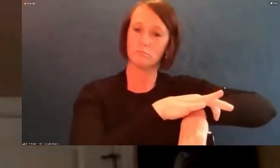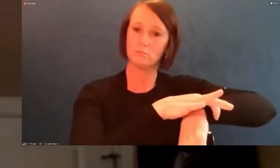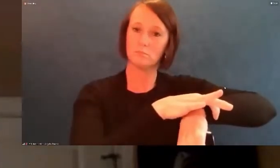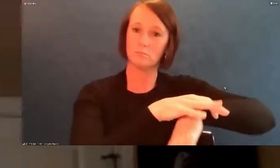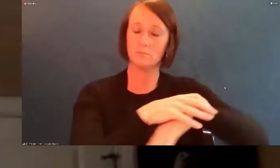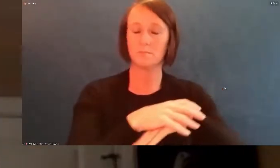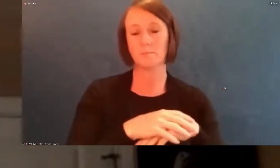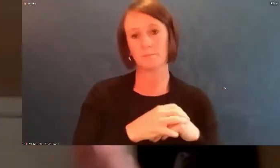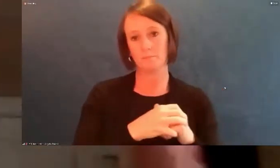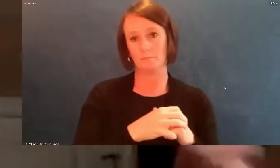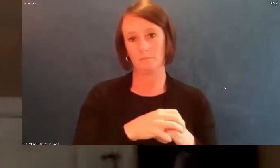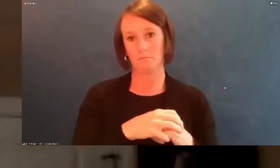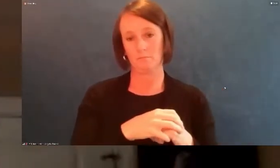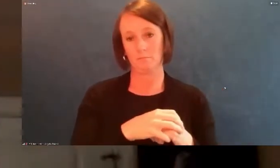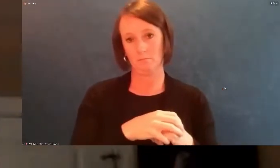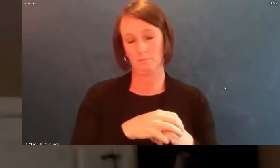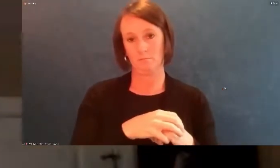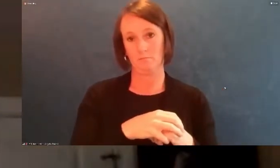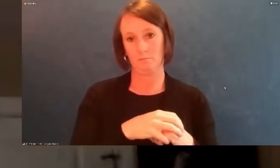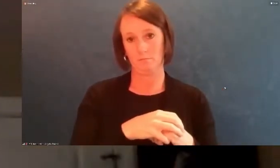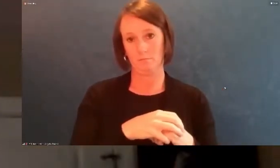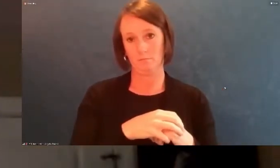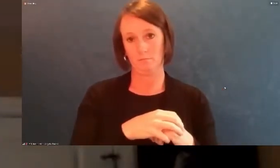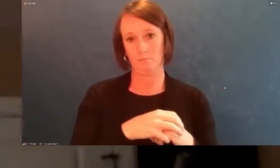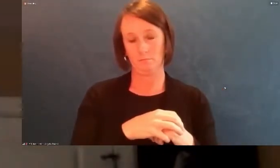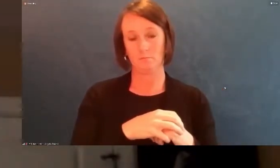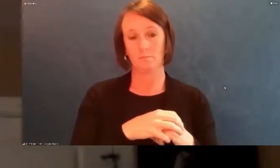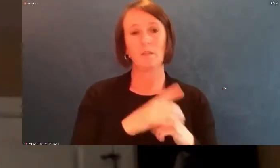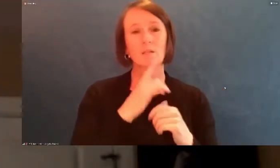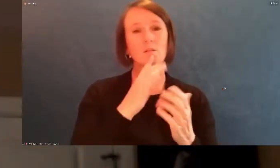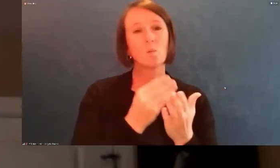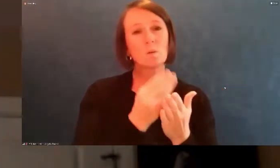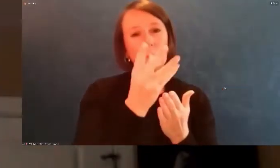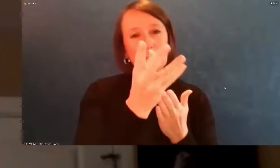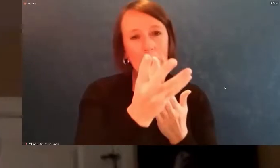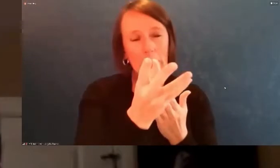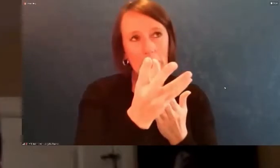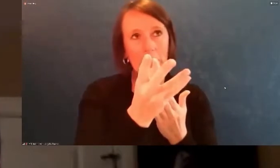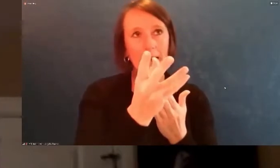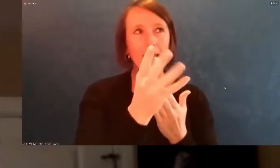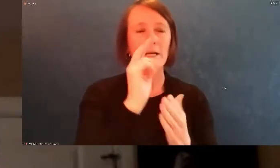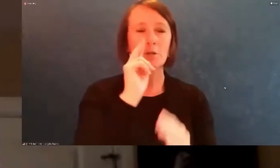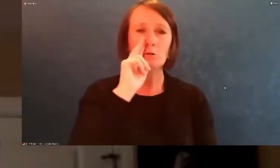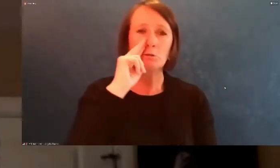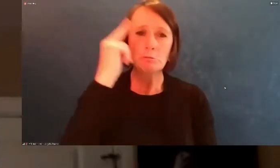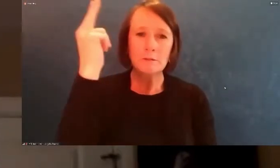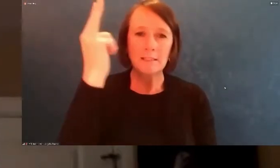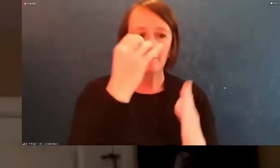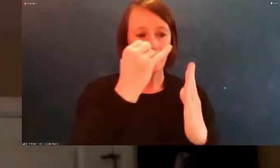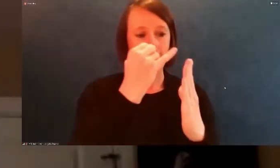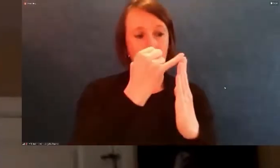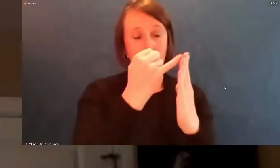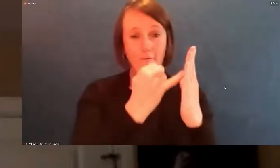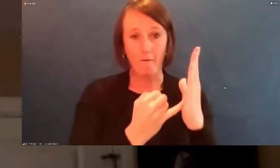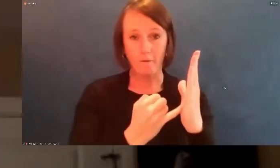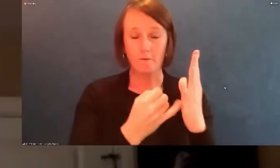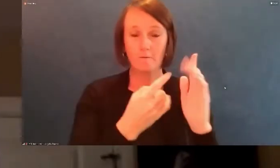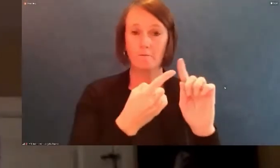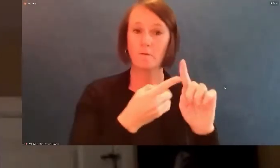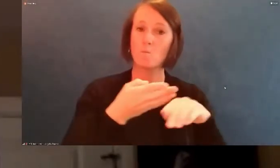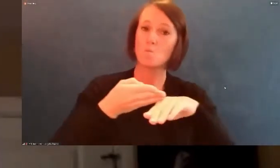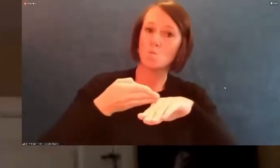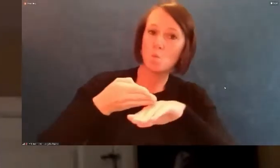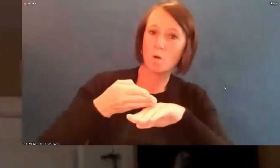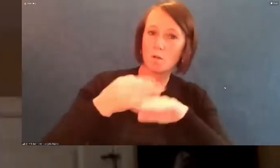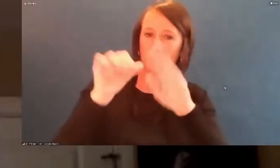commission a piece of art from a great carver. So in Bella Bella, British Columbia, it's actually called